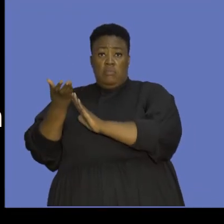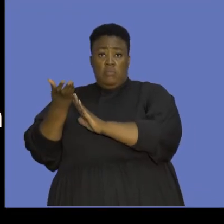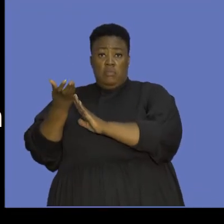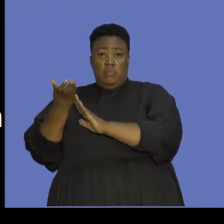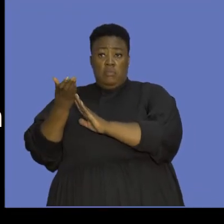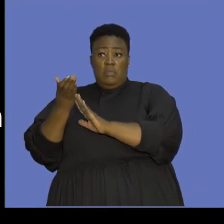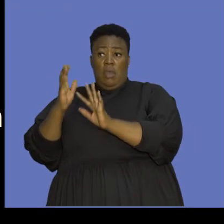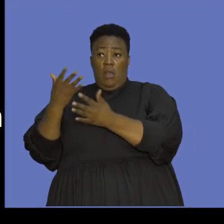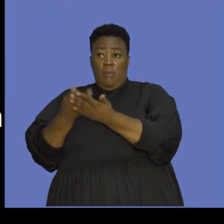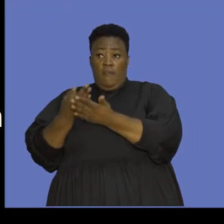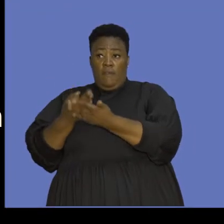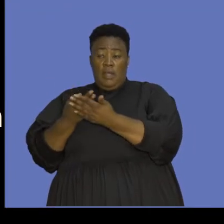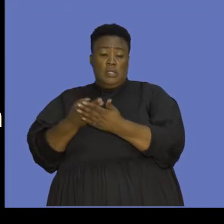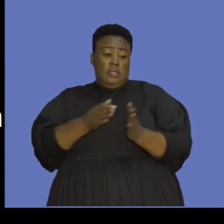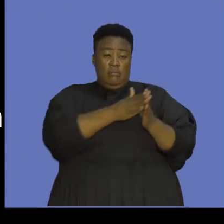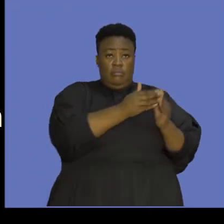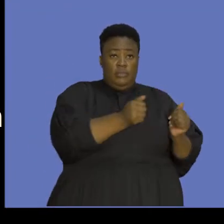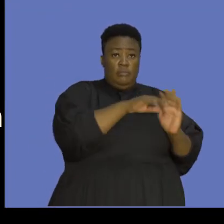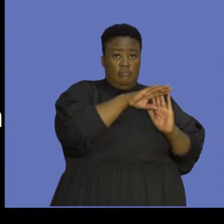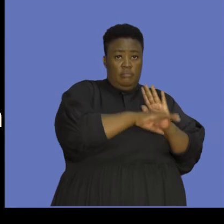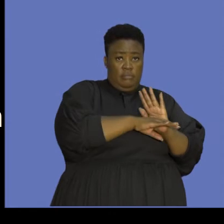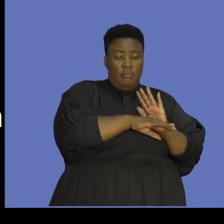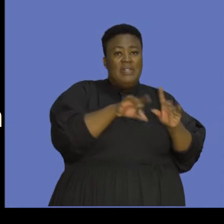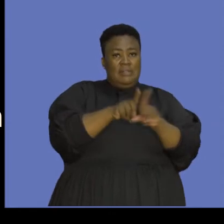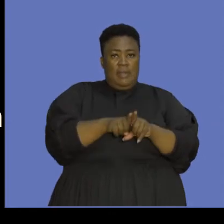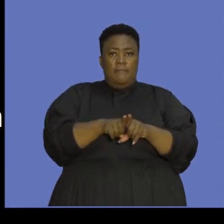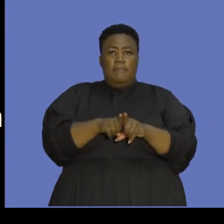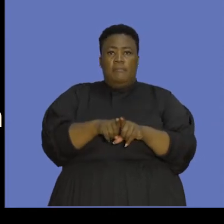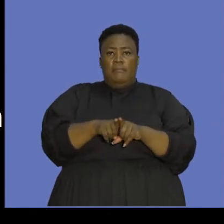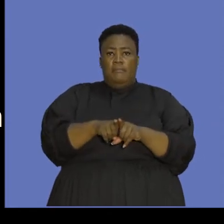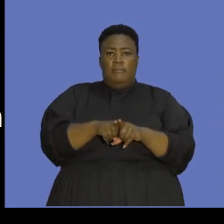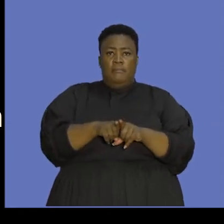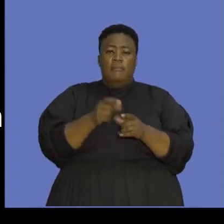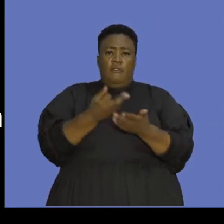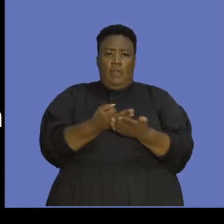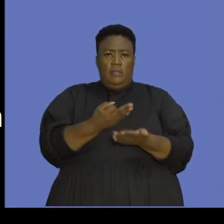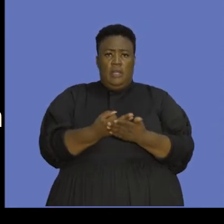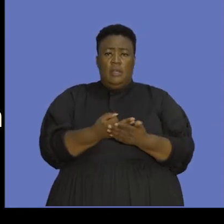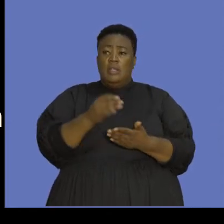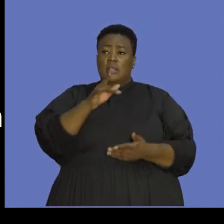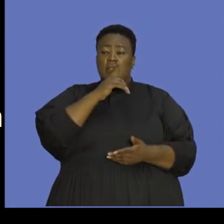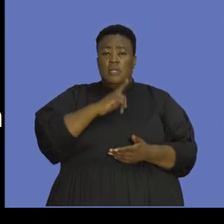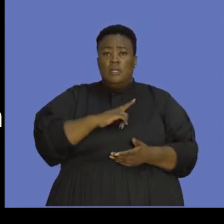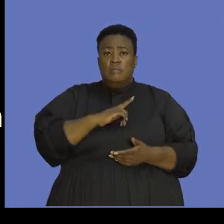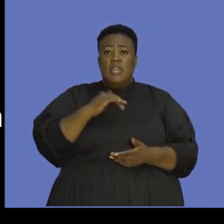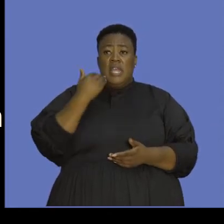mass increases by a factor, acceleration decreases by the same factor.